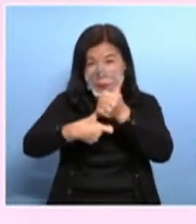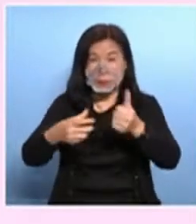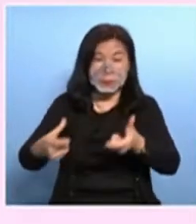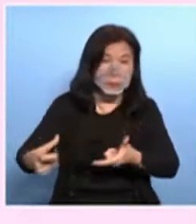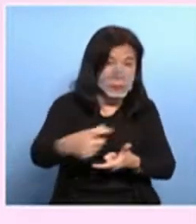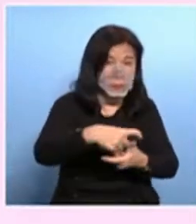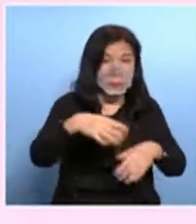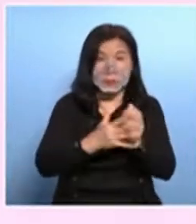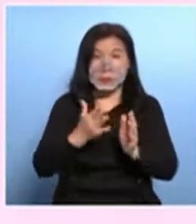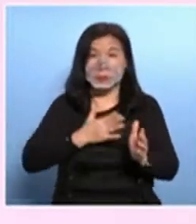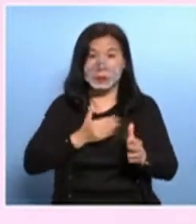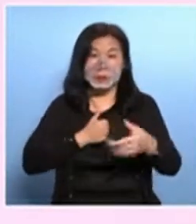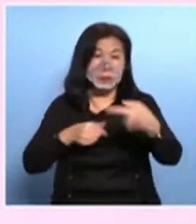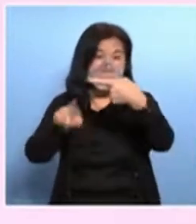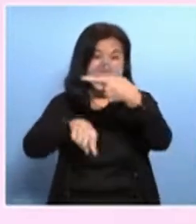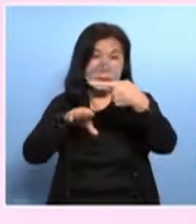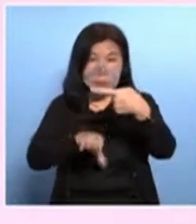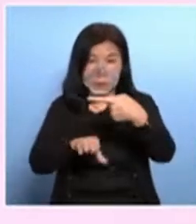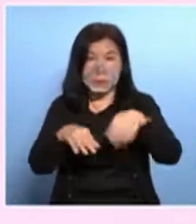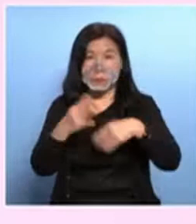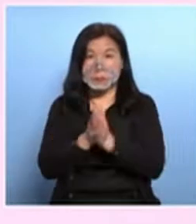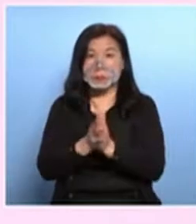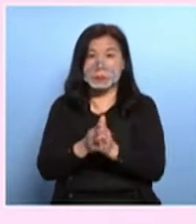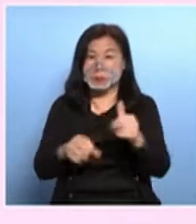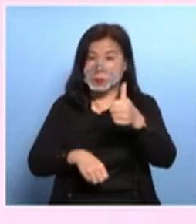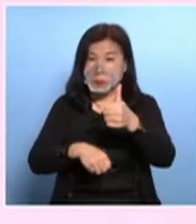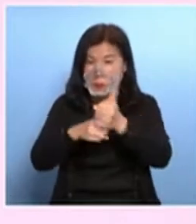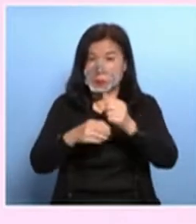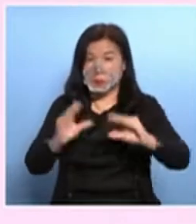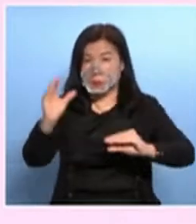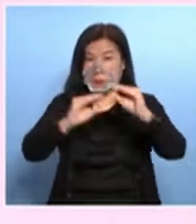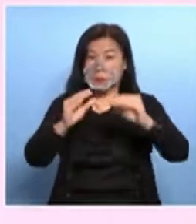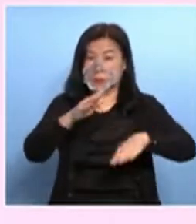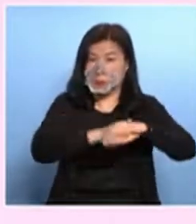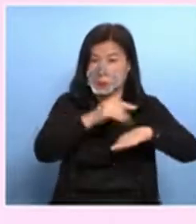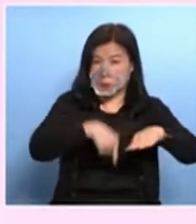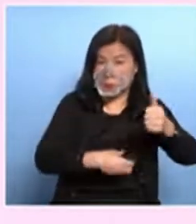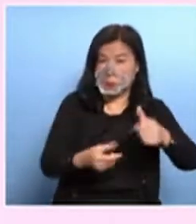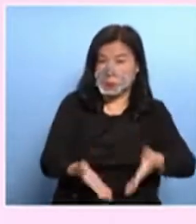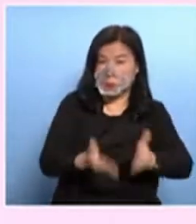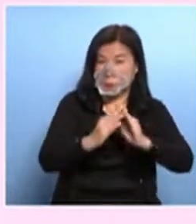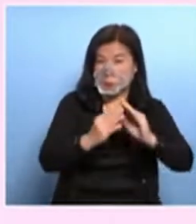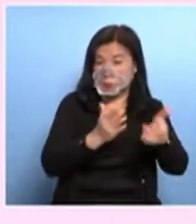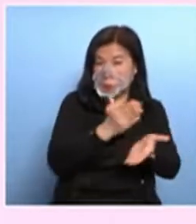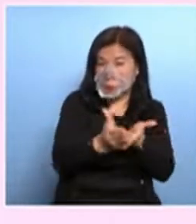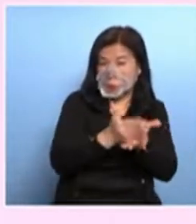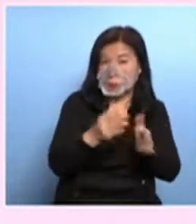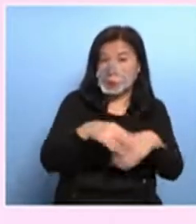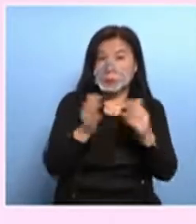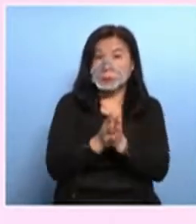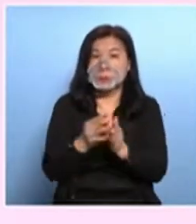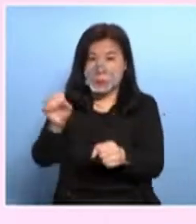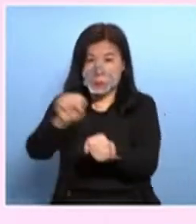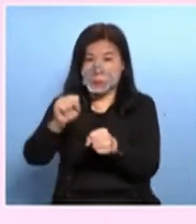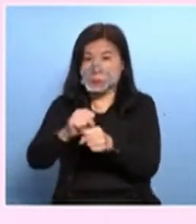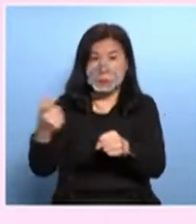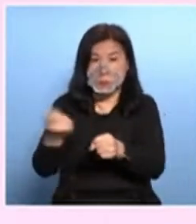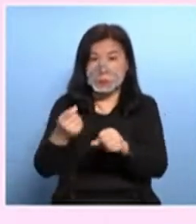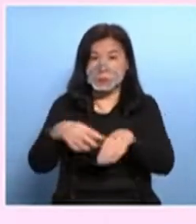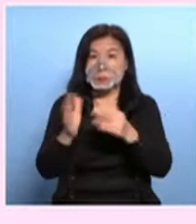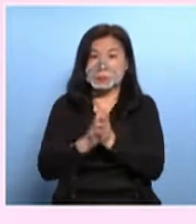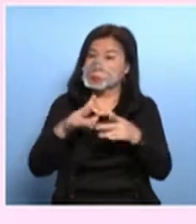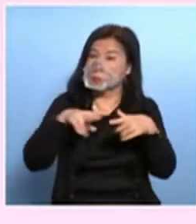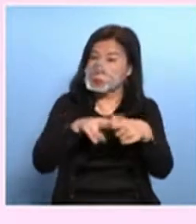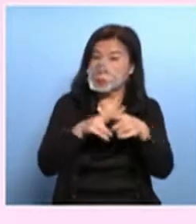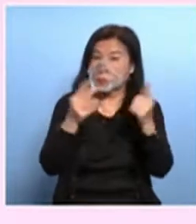will set aside $100 billion from the cumulative return of the Future Fund to set up a dedicated fund under the Capital